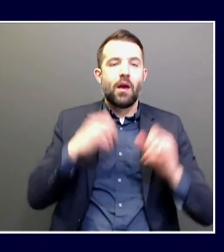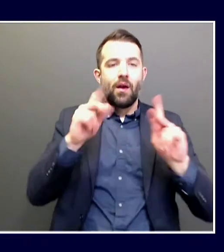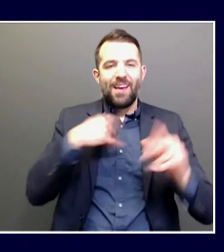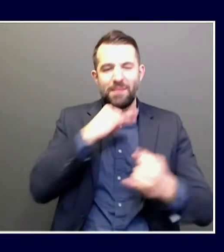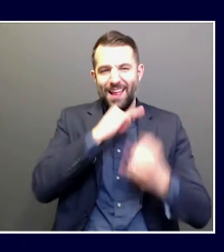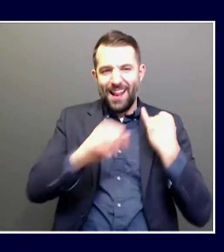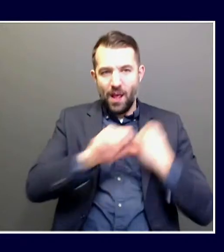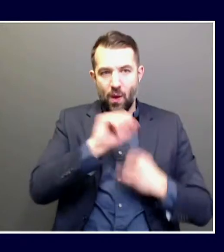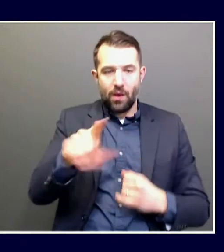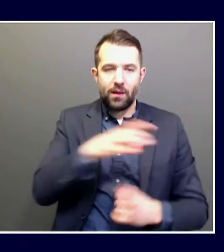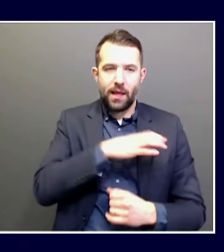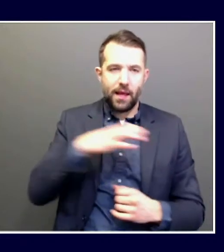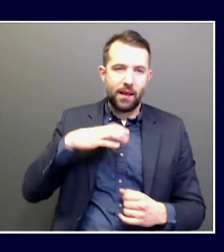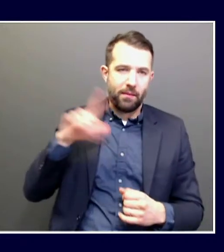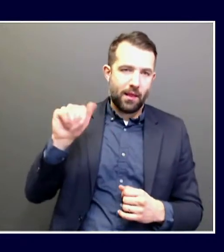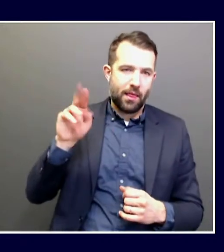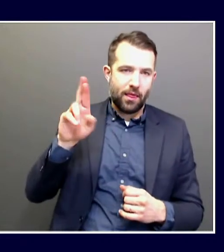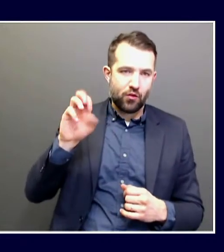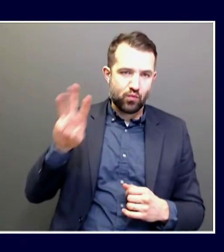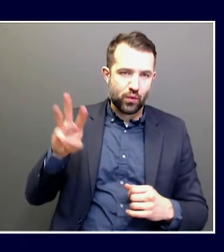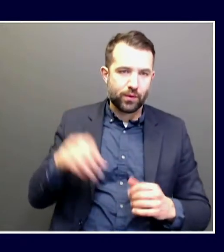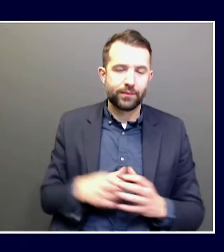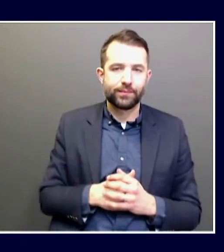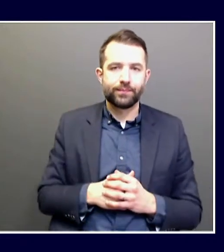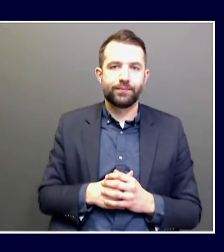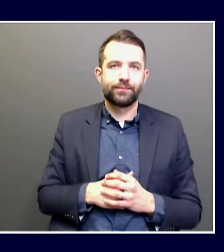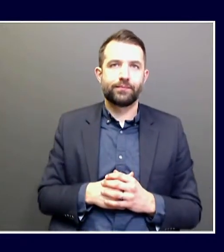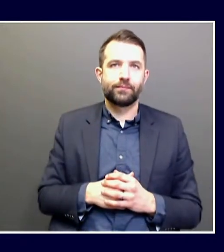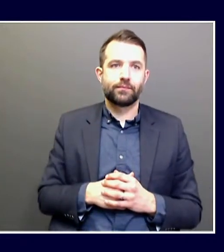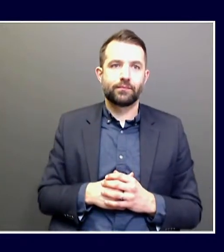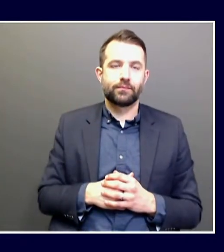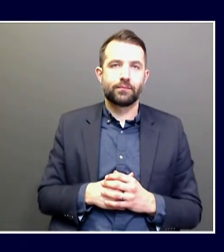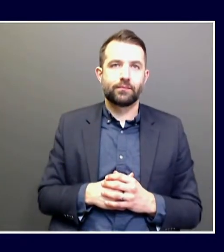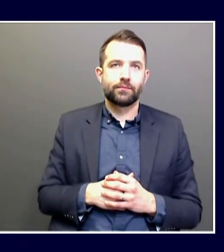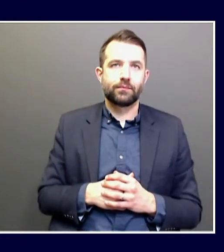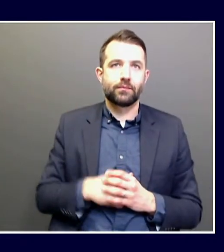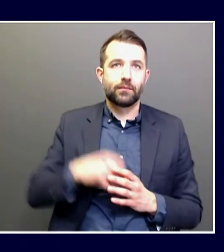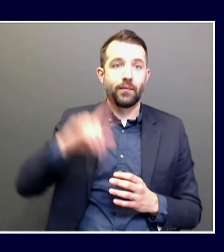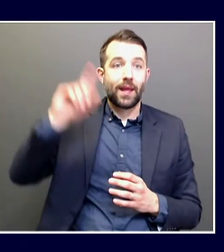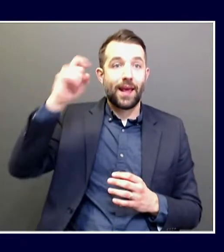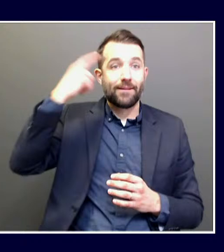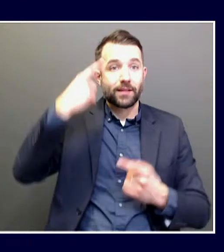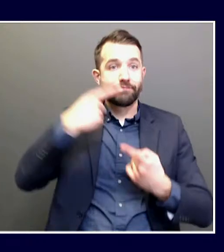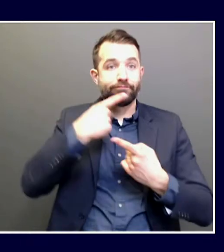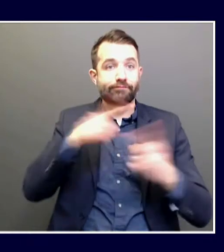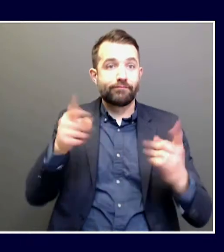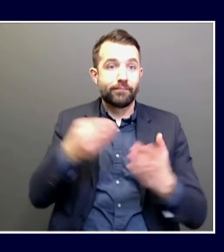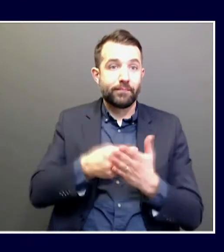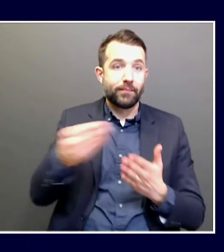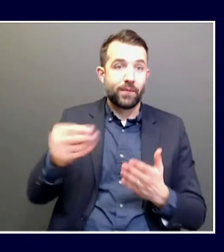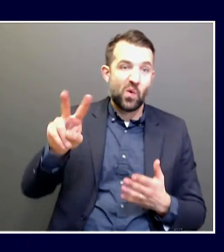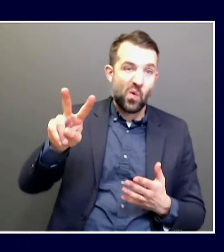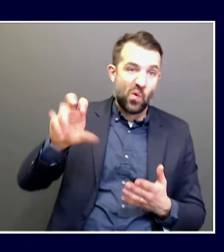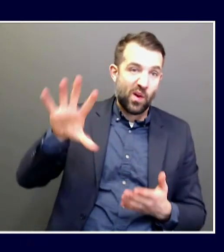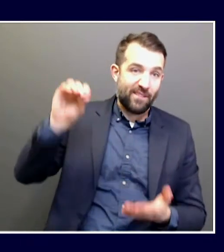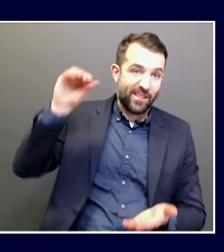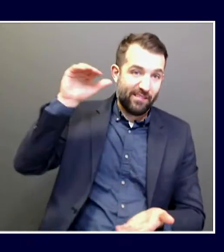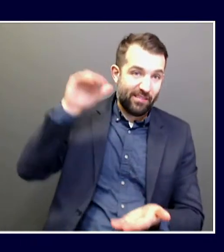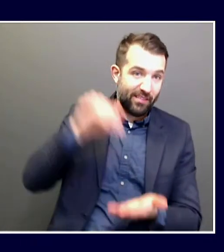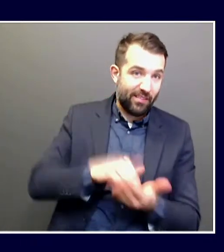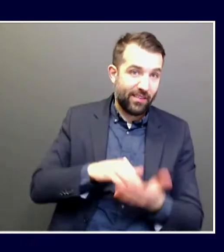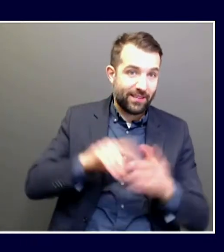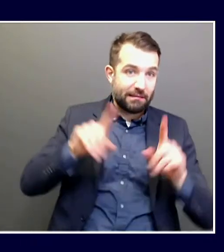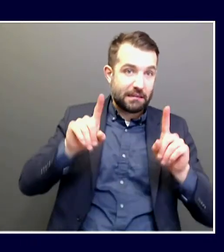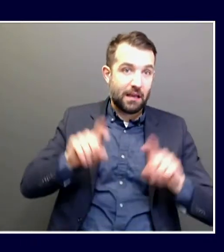Mills administration announced the purchase of 250,000 rapid tests that were going to be distributed across the state this month and